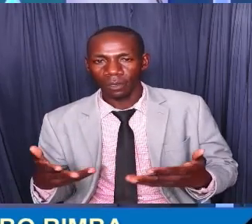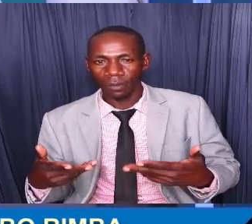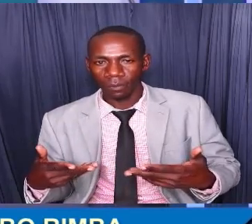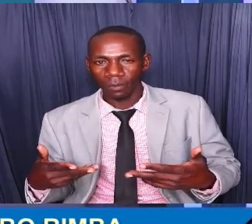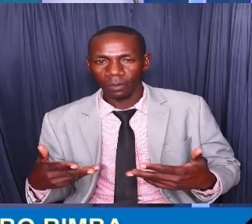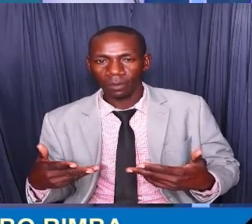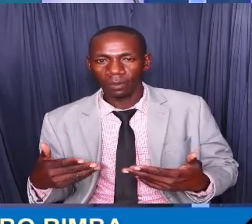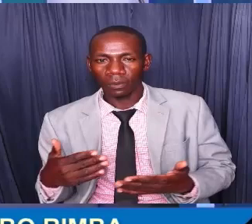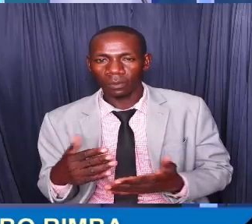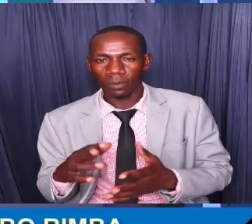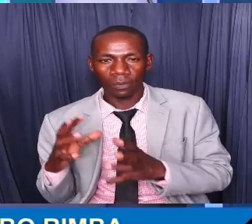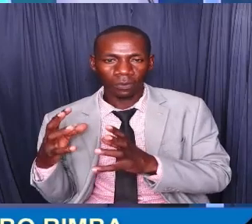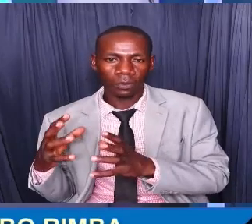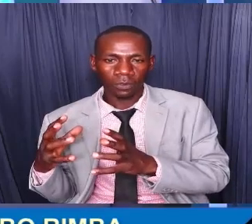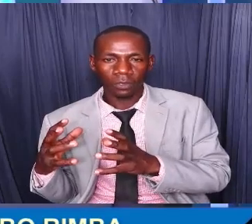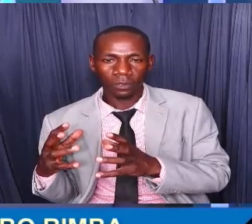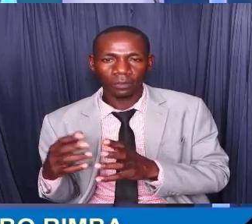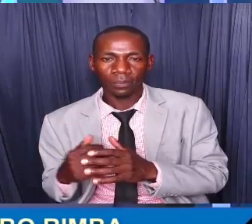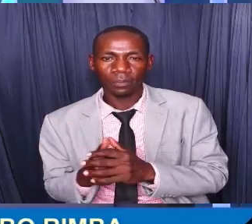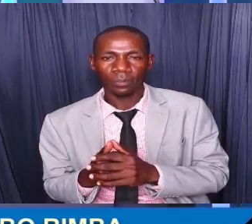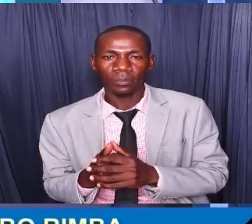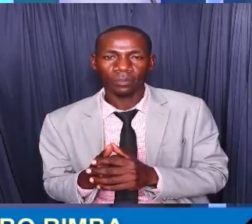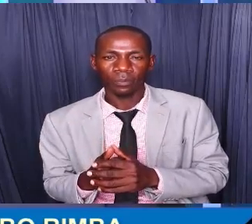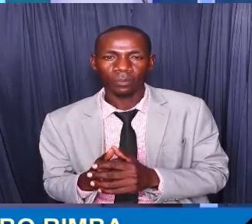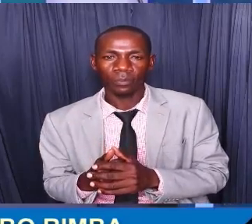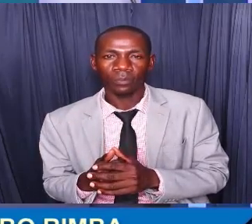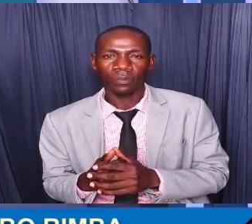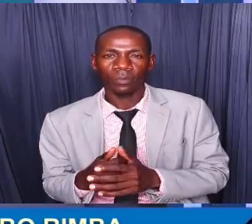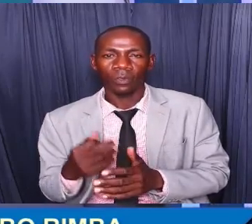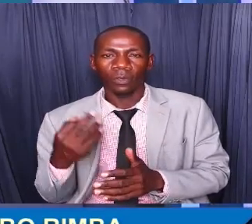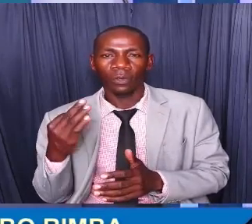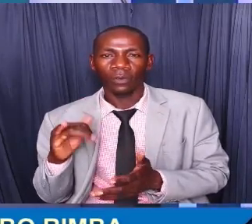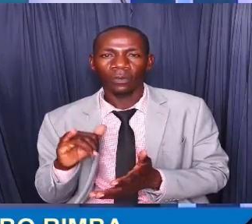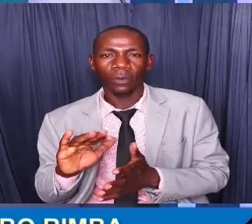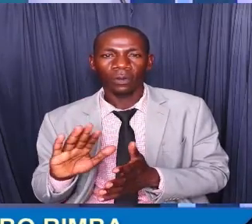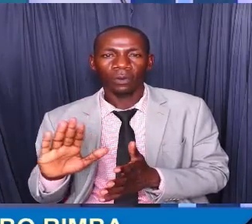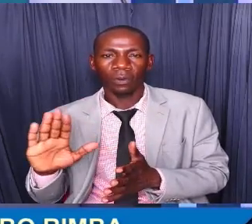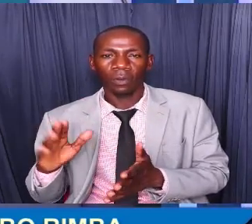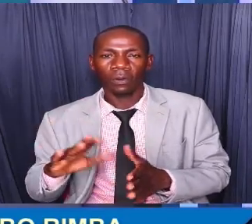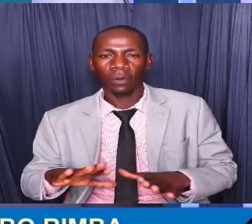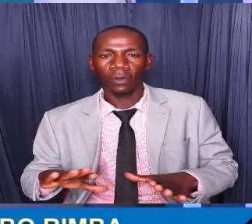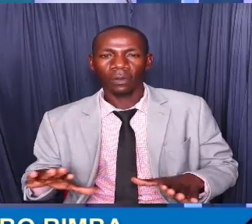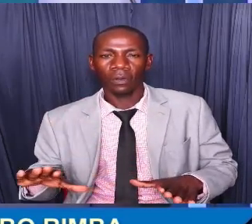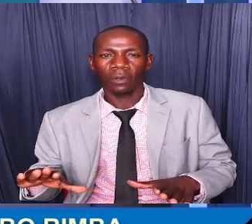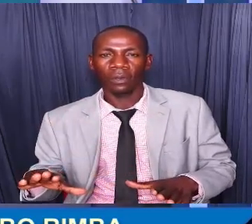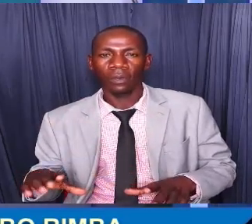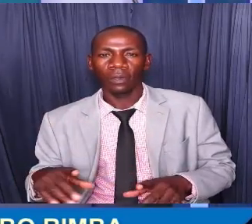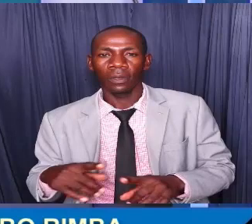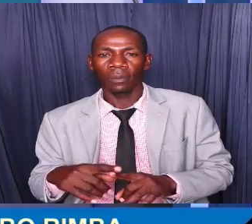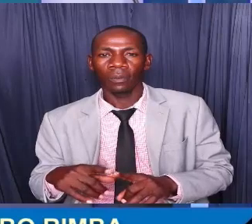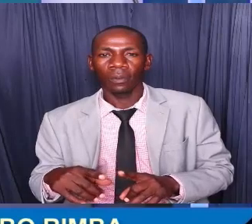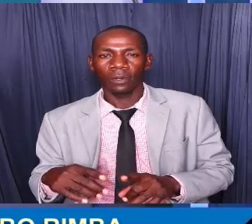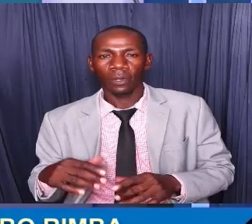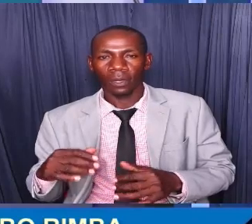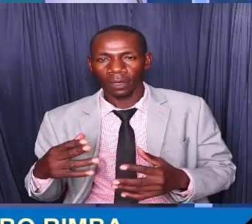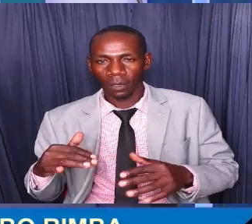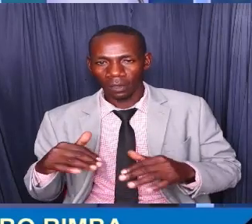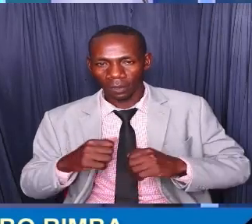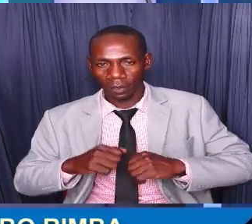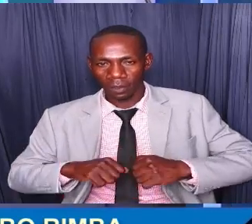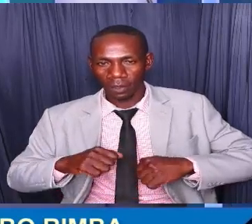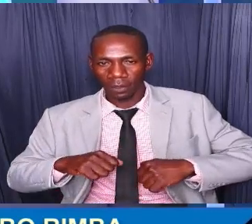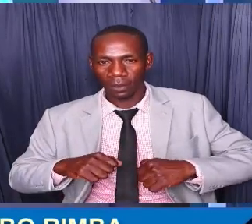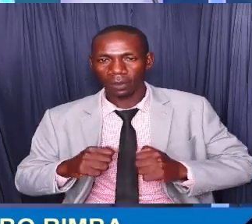Akaleta fungu. And he brought a portion. La mauzo ya shamba lake. Of whatever he had sold. Lakini wamepatana na mkewe. But they had agreed